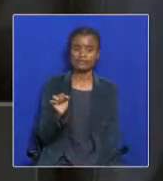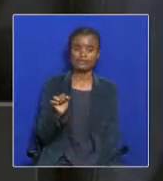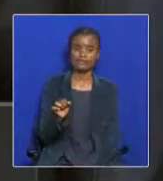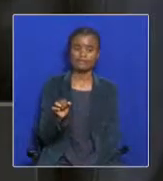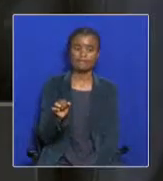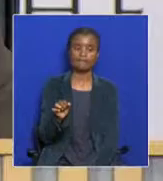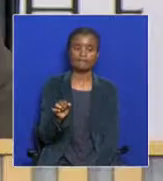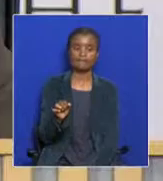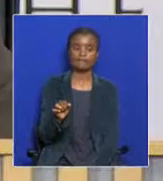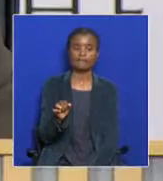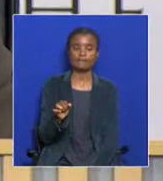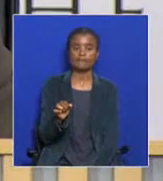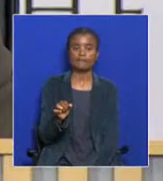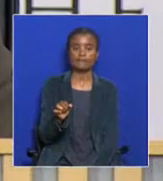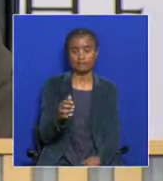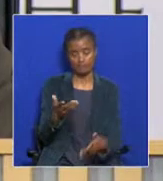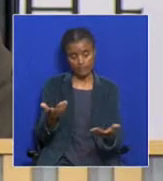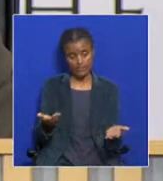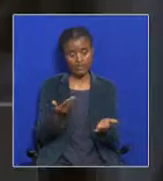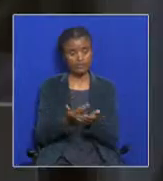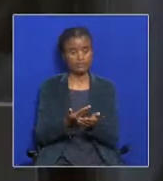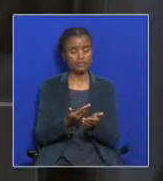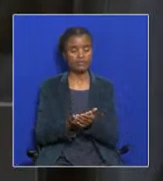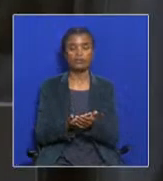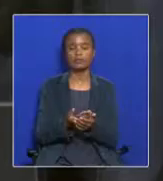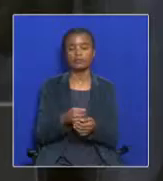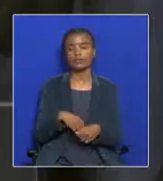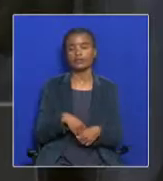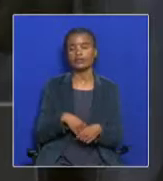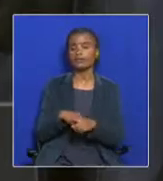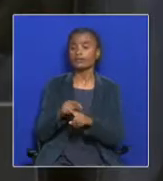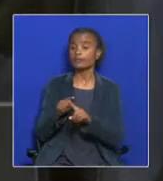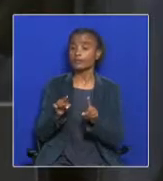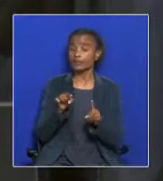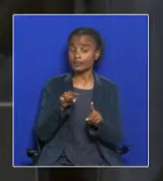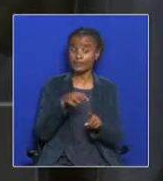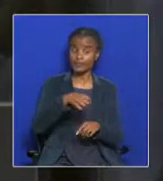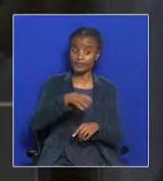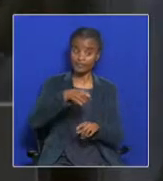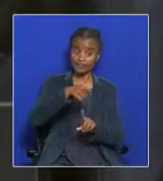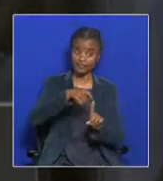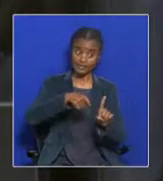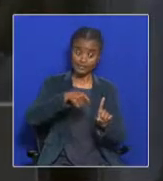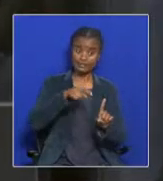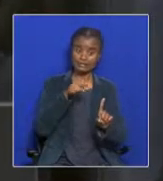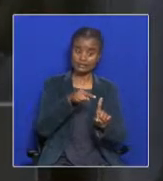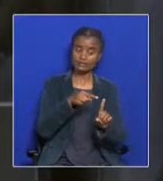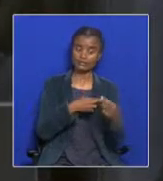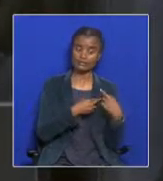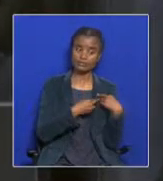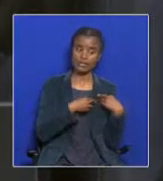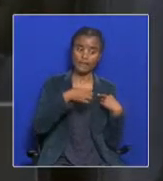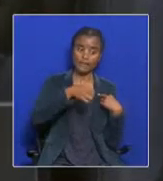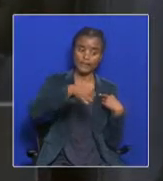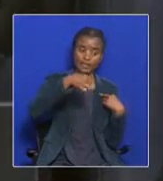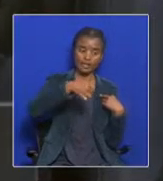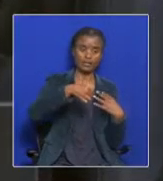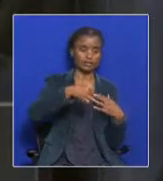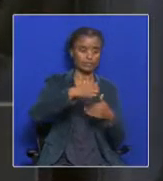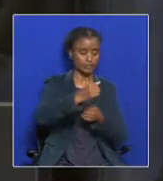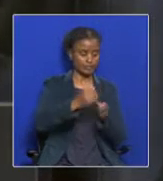that possibility. Well, somebody handled these bags and the packets that are inside, the bricks that are inside.